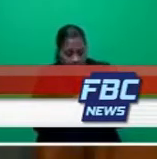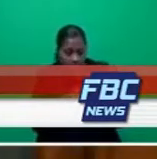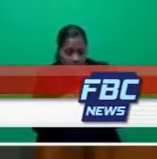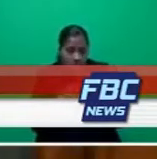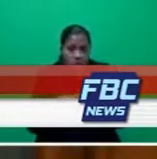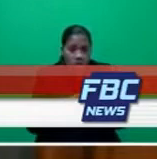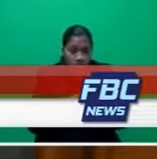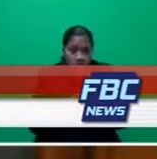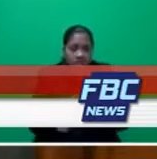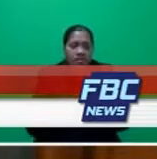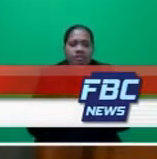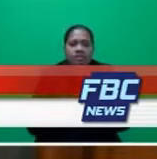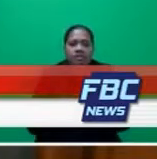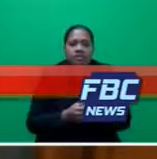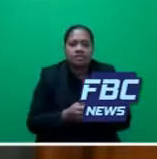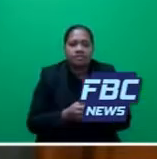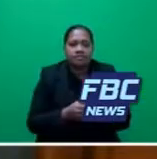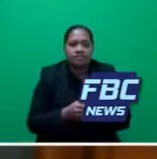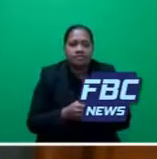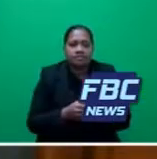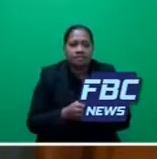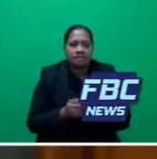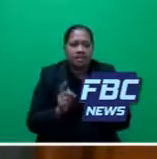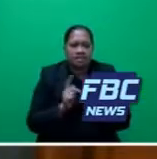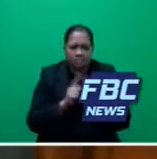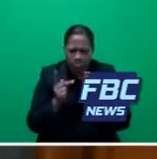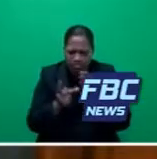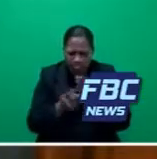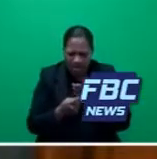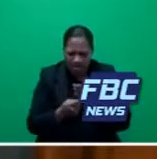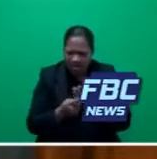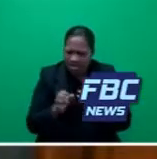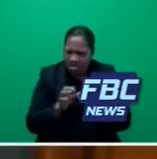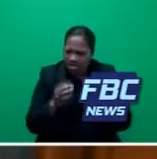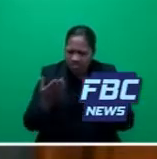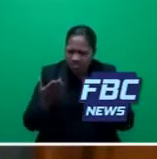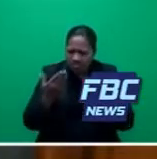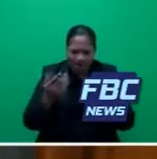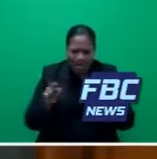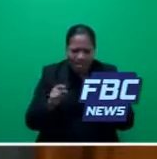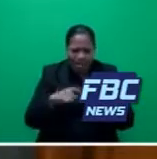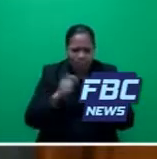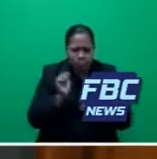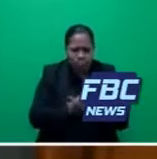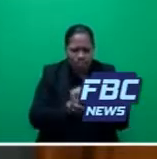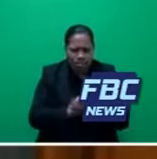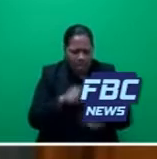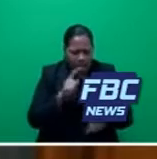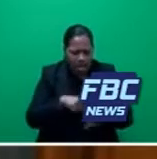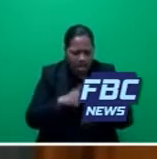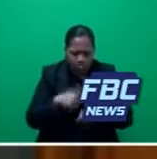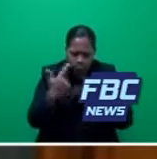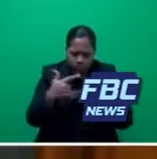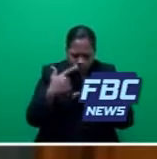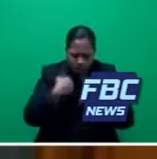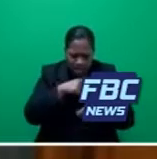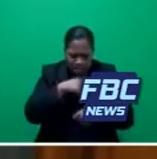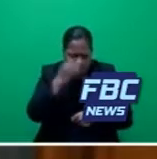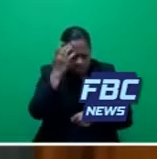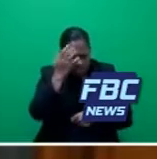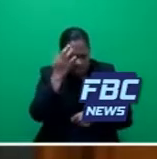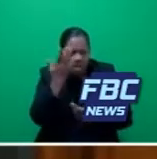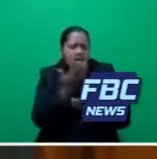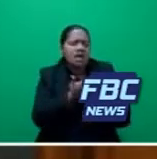current medical projections do not give us a concrete timeline, we need to continue to rethink how we